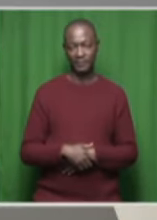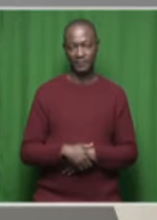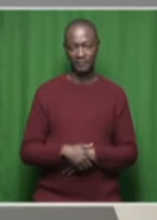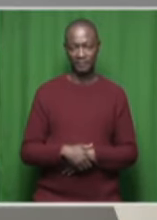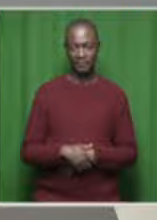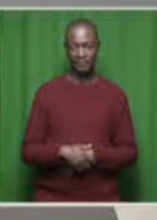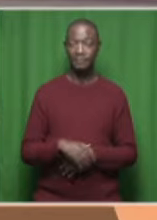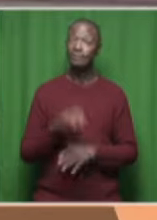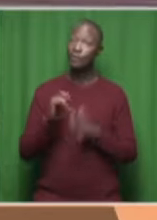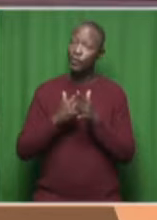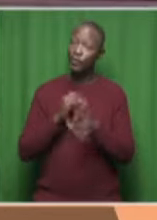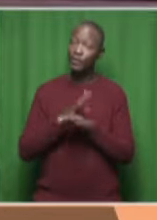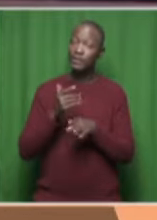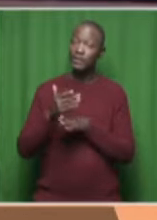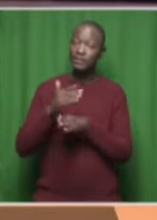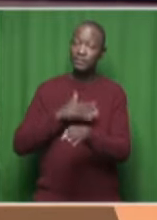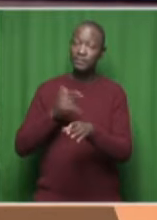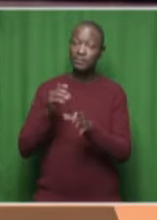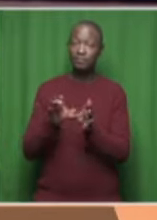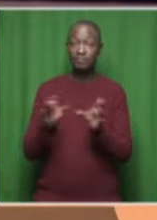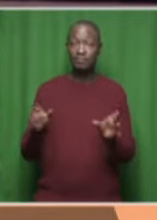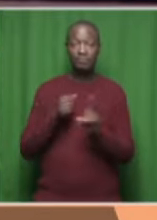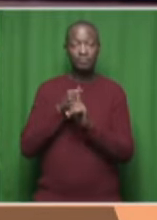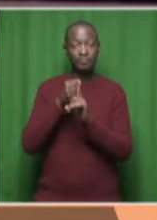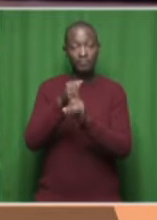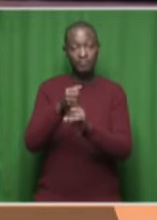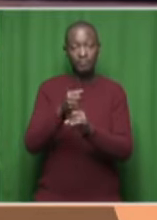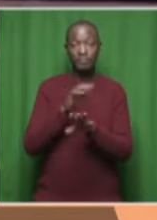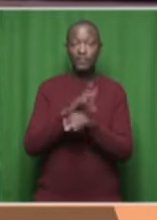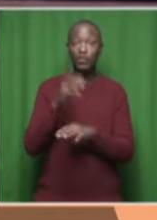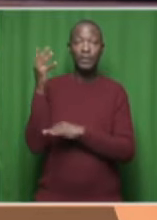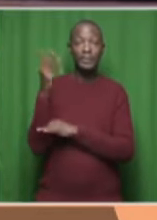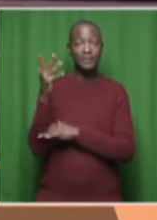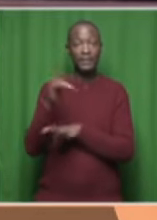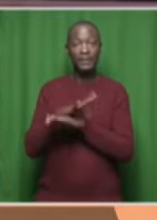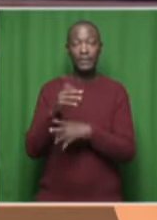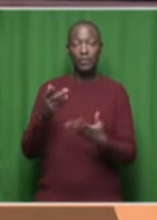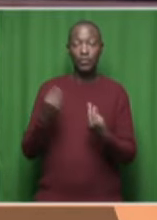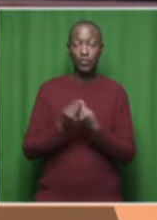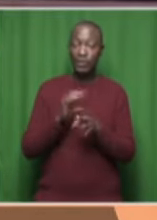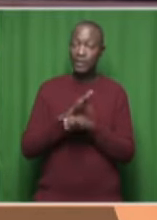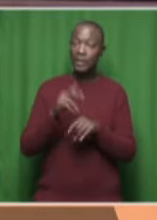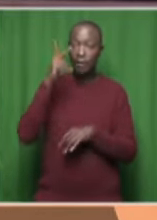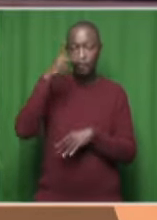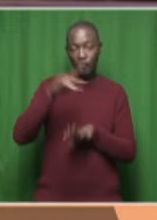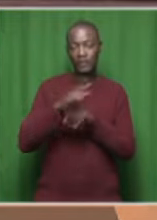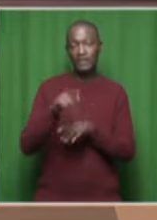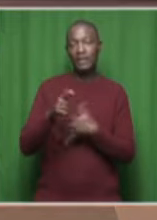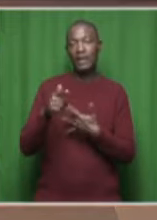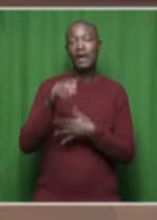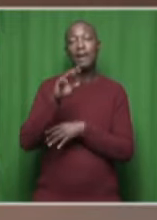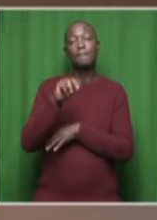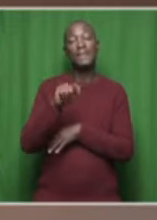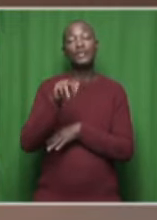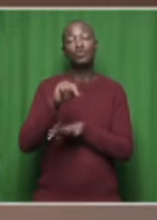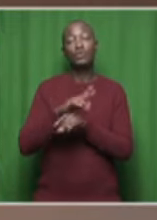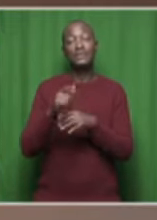Well, we just spoke to former anti-apartheid activist Trevor Manuel, who will be speaking alongside Professor Thuli Madonsela at the launch of